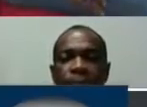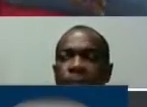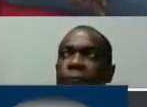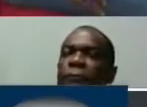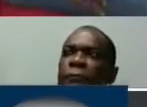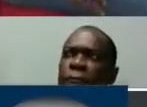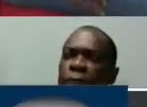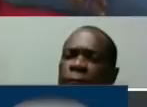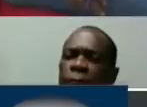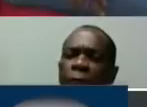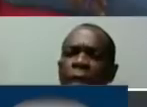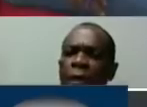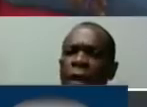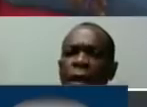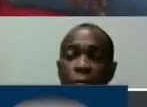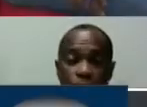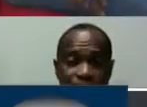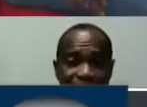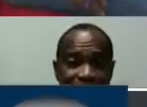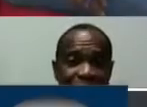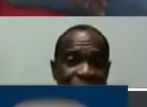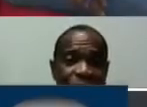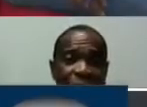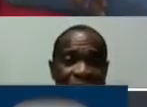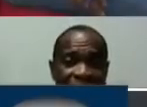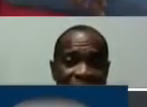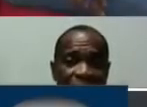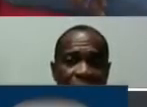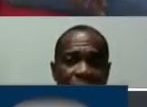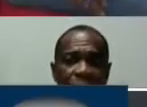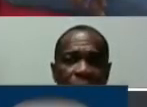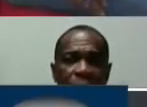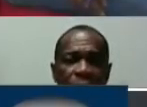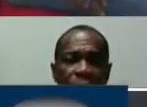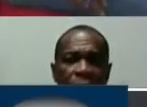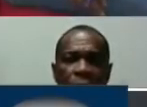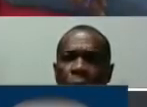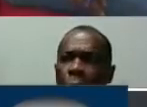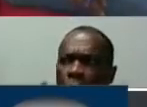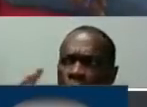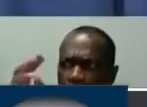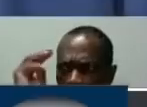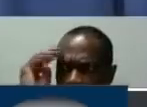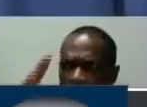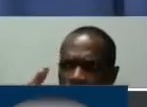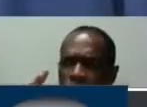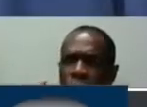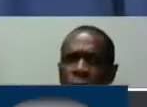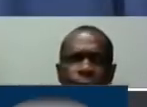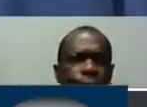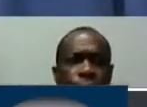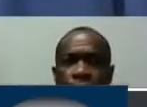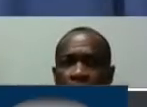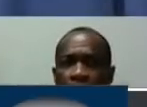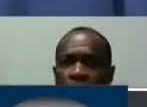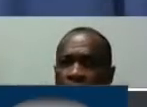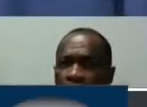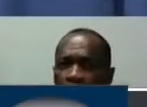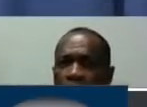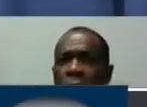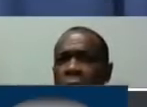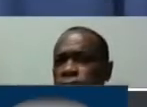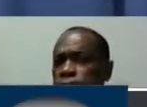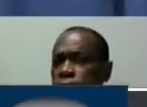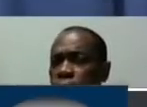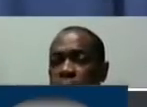ministry moving ahead with any plans to digitize the vaccination process or to digitize vaccination cards? Yes, so Minister Young can bring